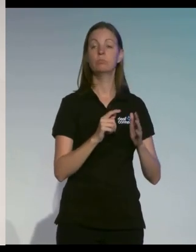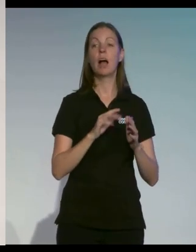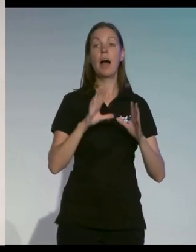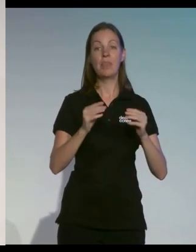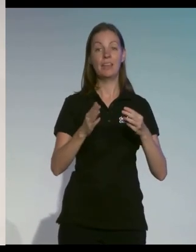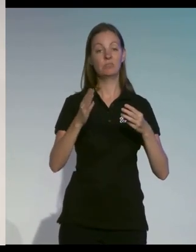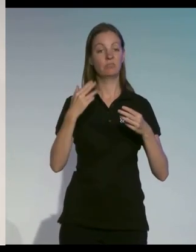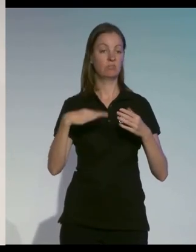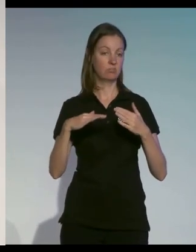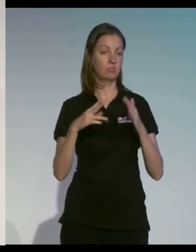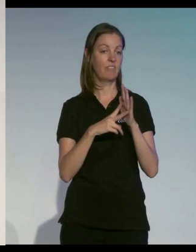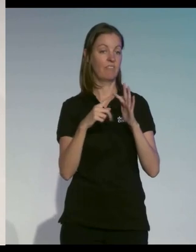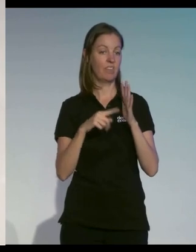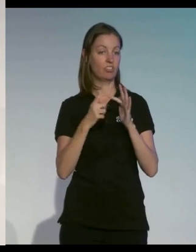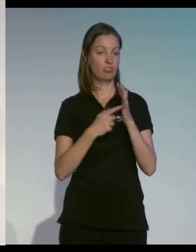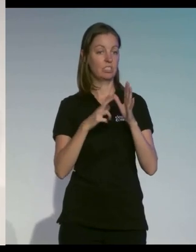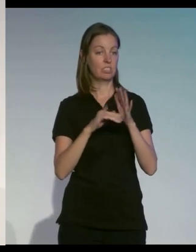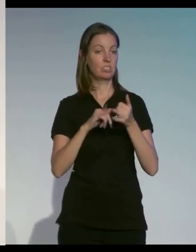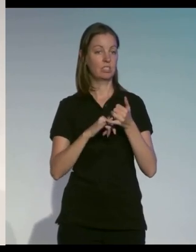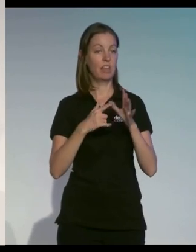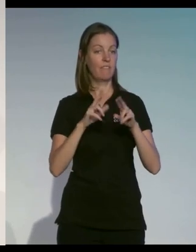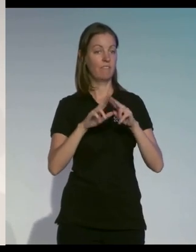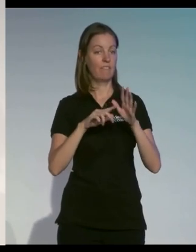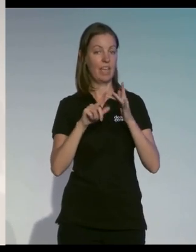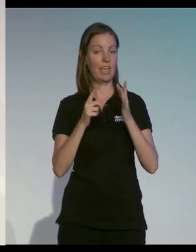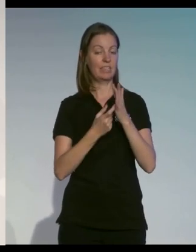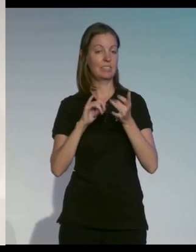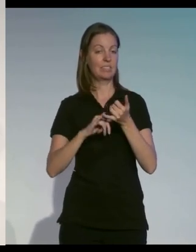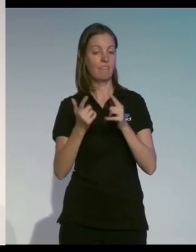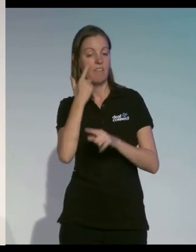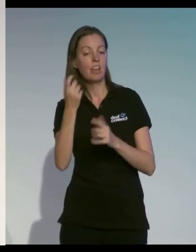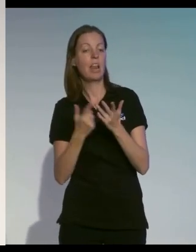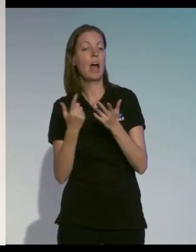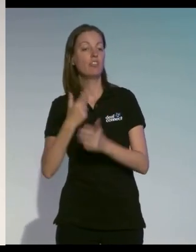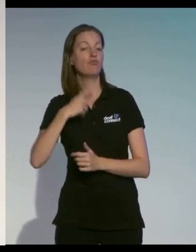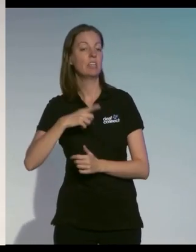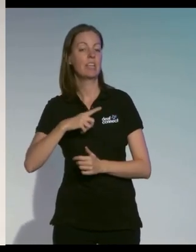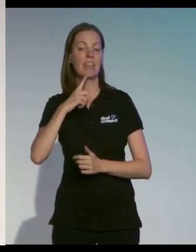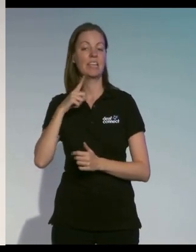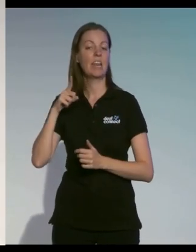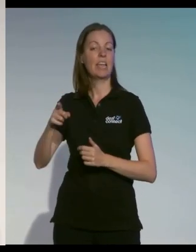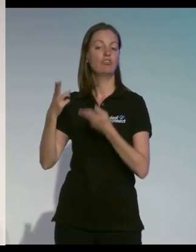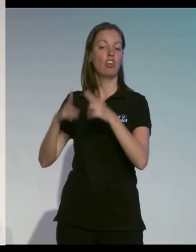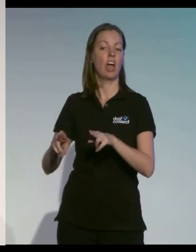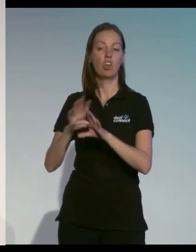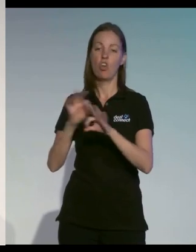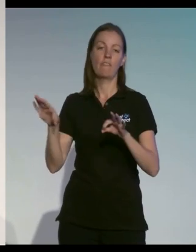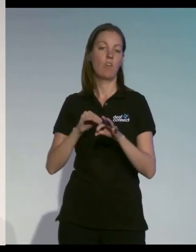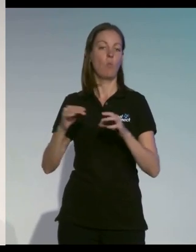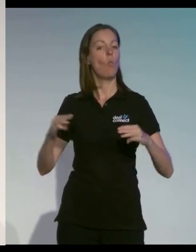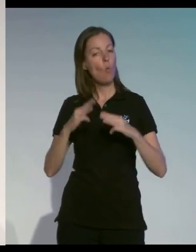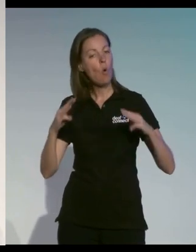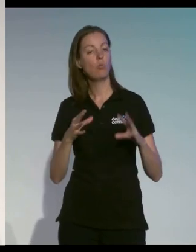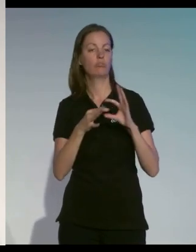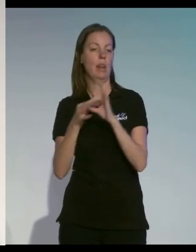another reason to deny Edward Young getting the pension. They said his partner hadn't died from a war-related injury, so the